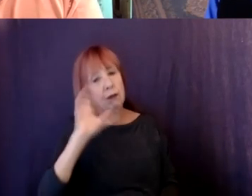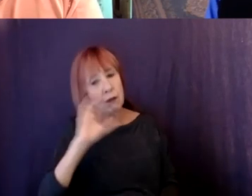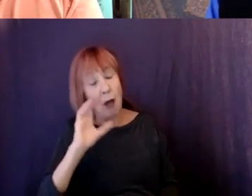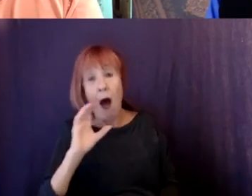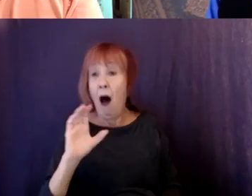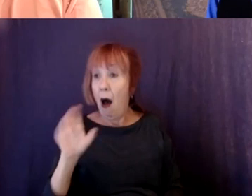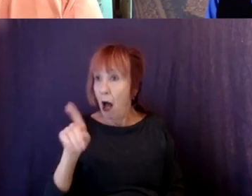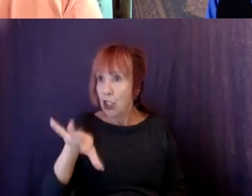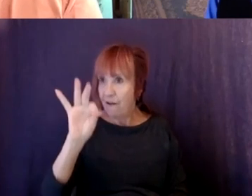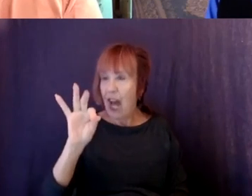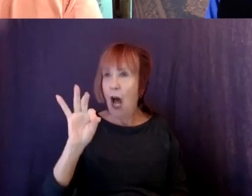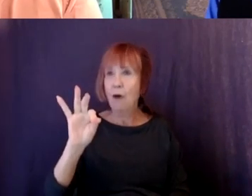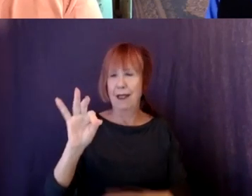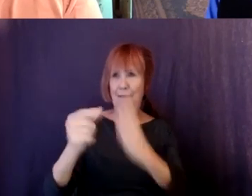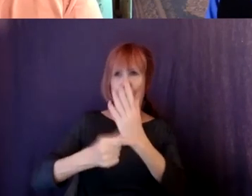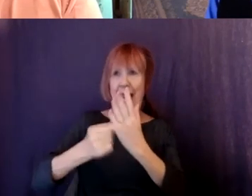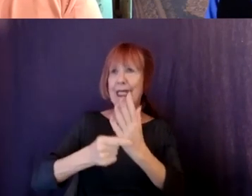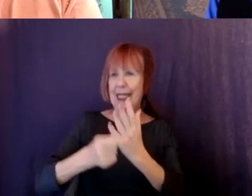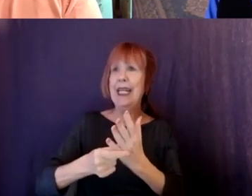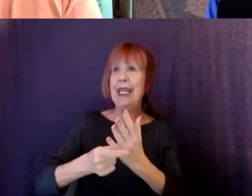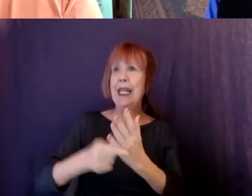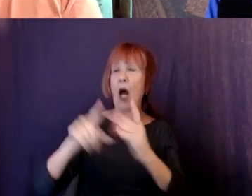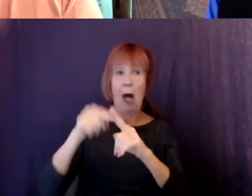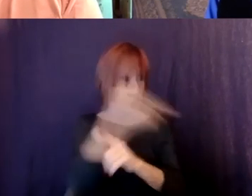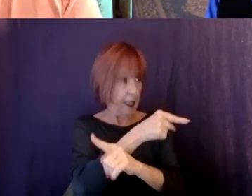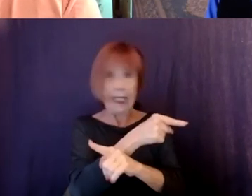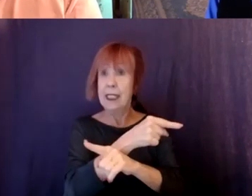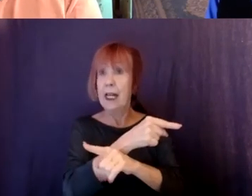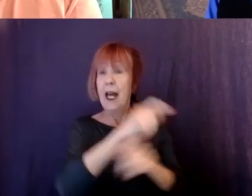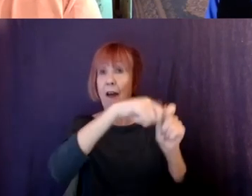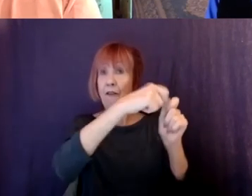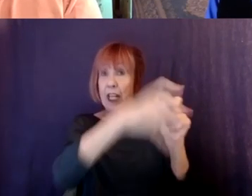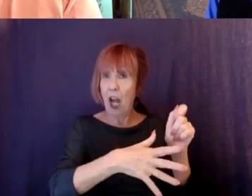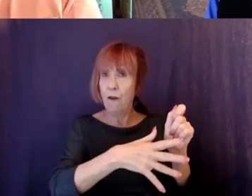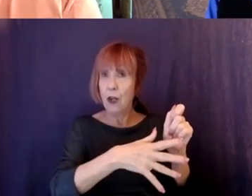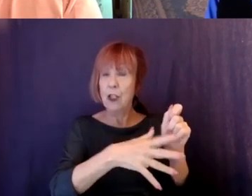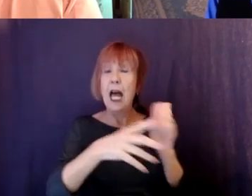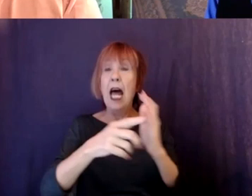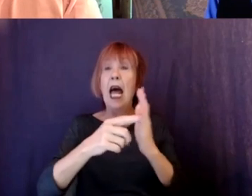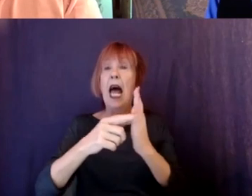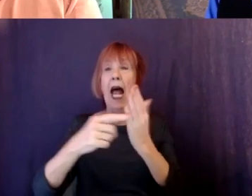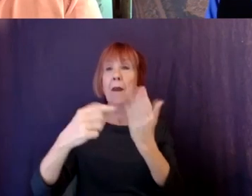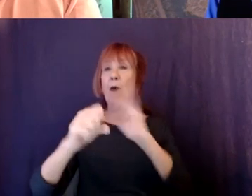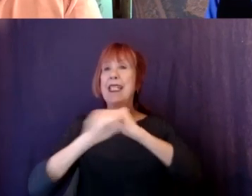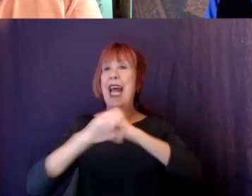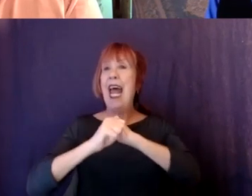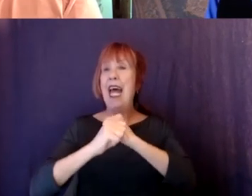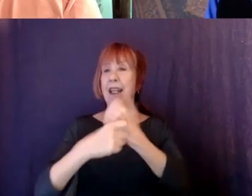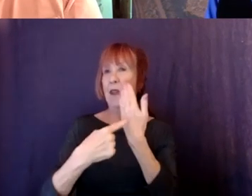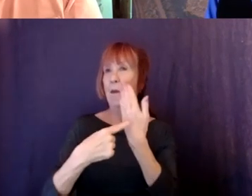new videographers that somebody had finally posted online. Yeah. And there was an ad in the back selling this tape about